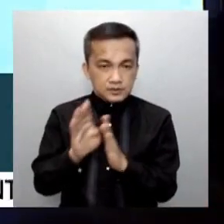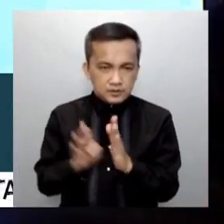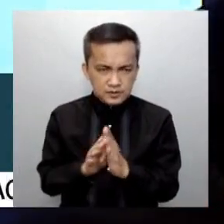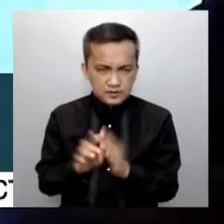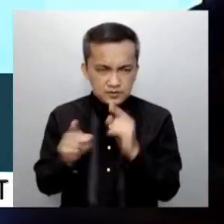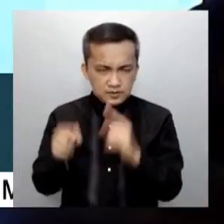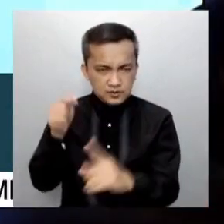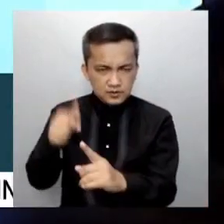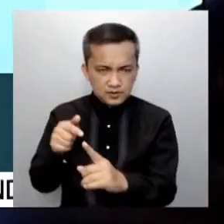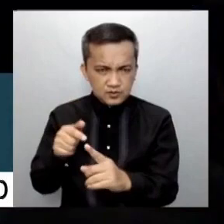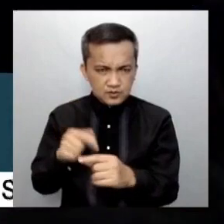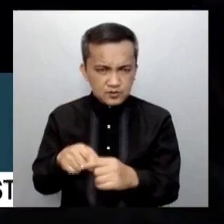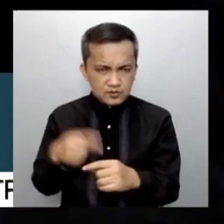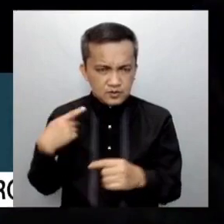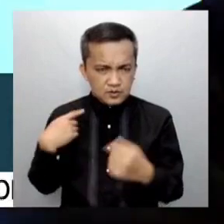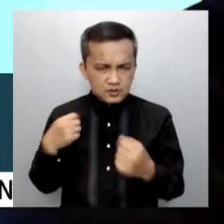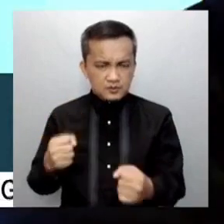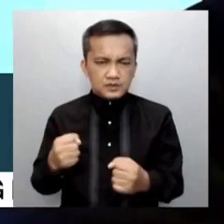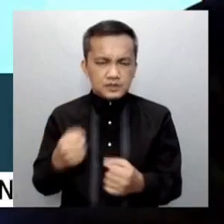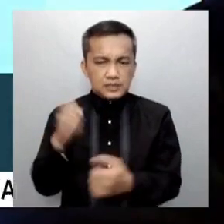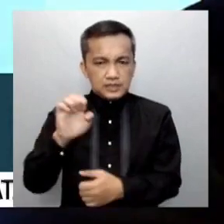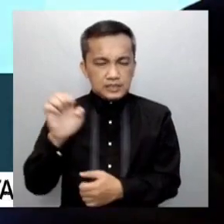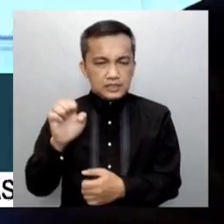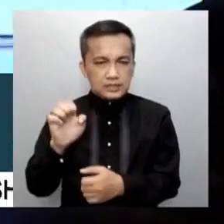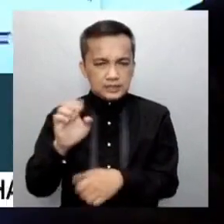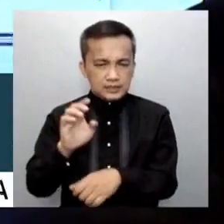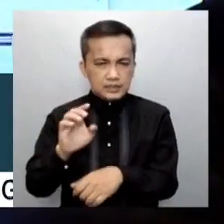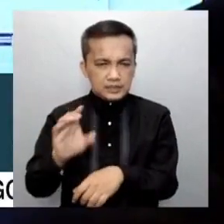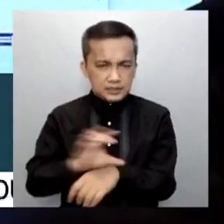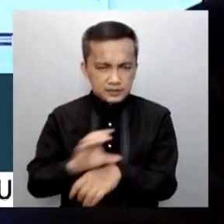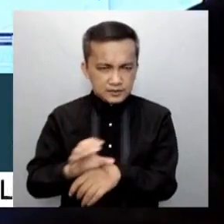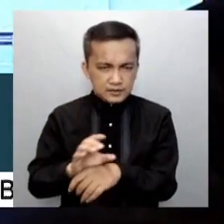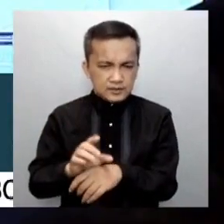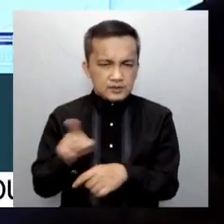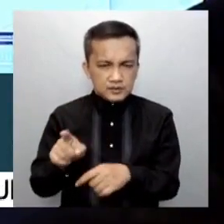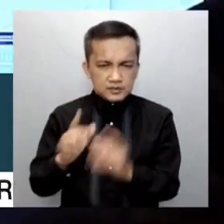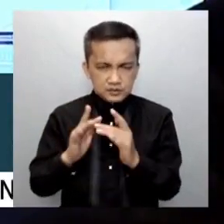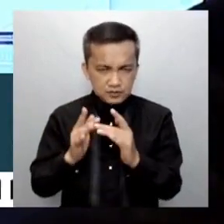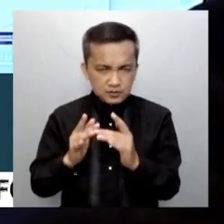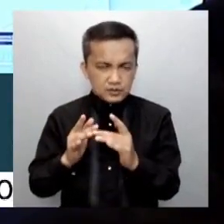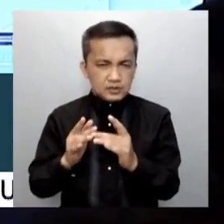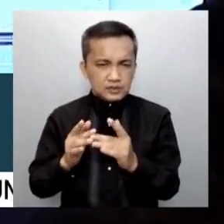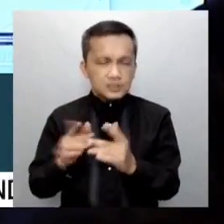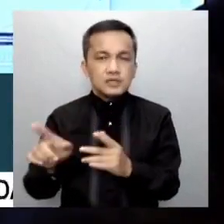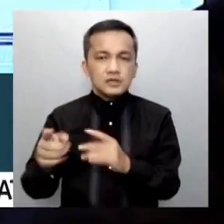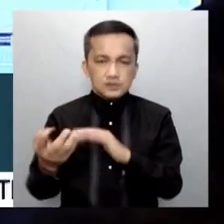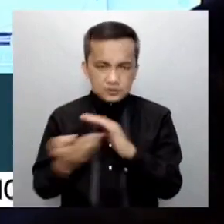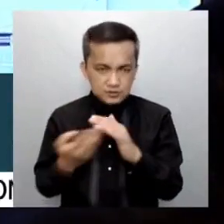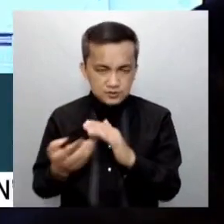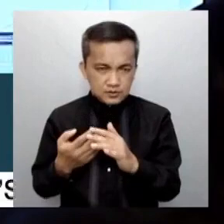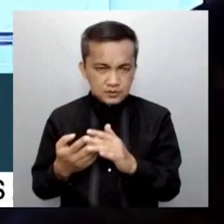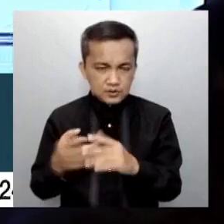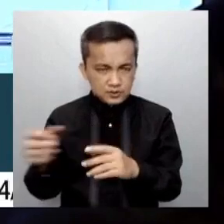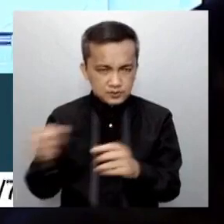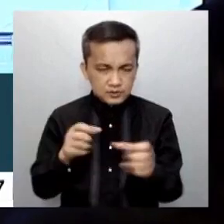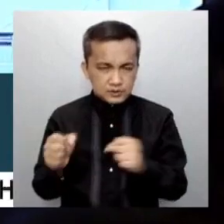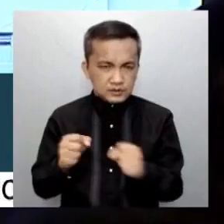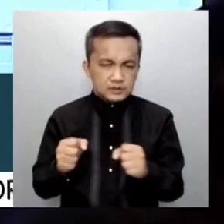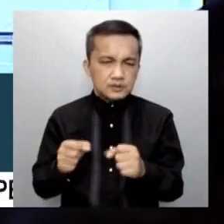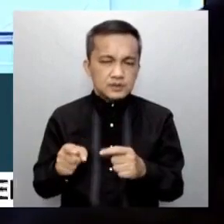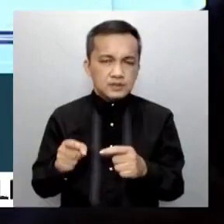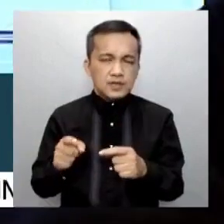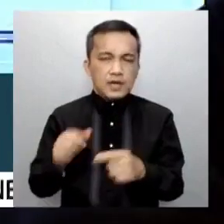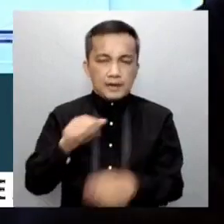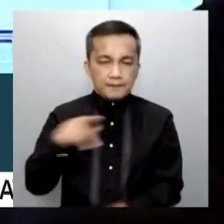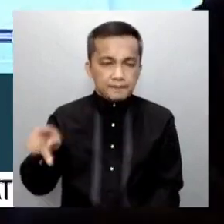maintain robust e-commerce and build trust between online merchants and consumers through secure and reliable platforms. In